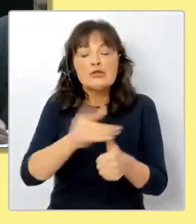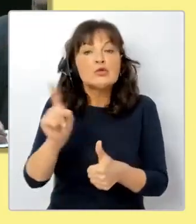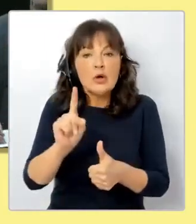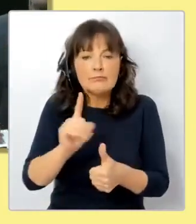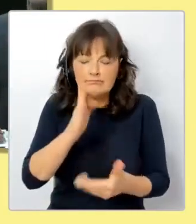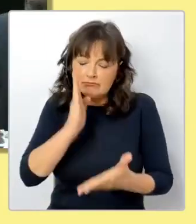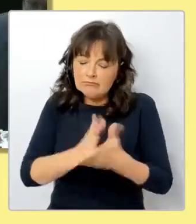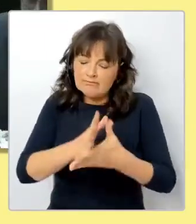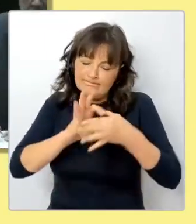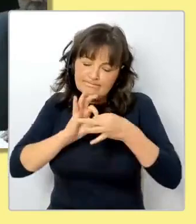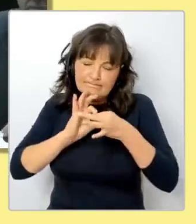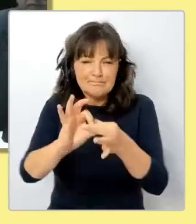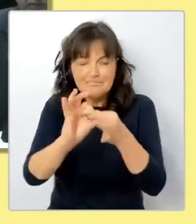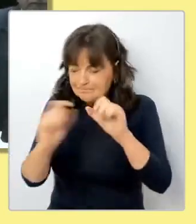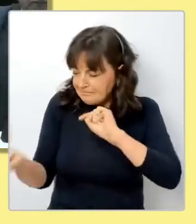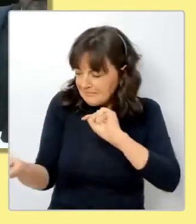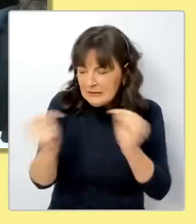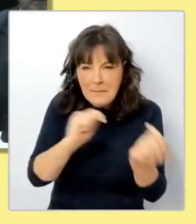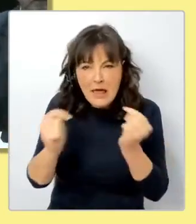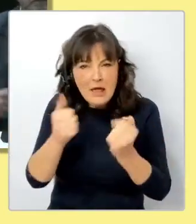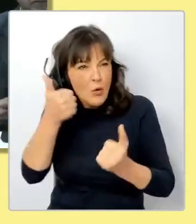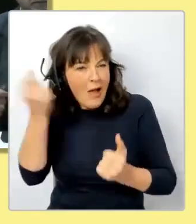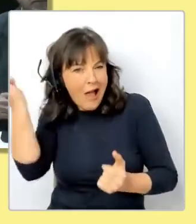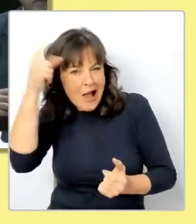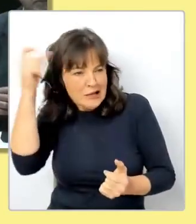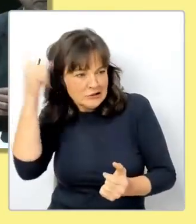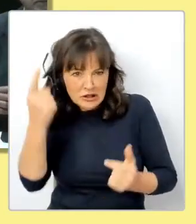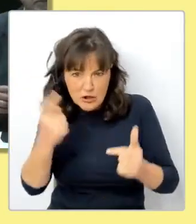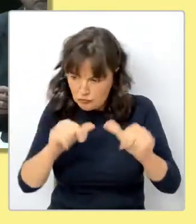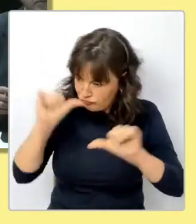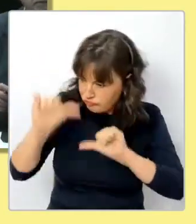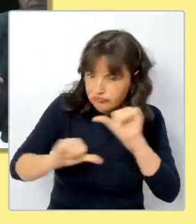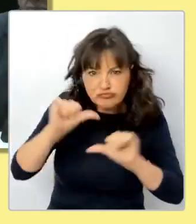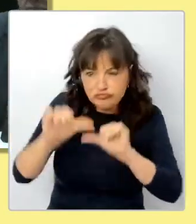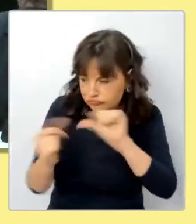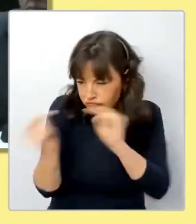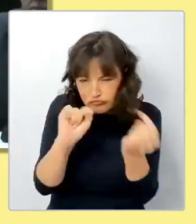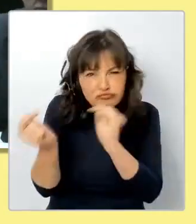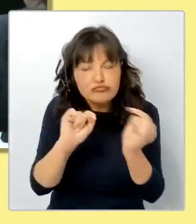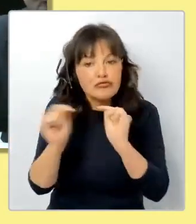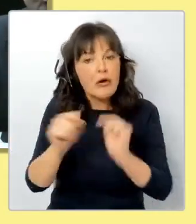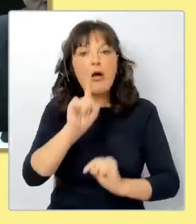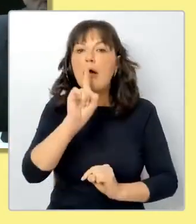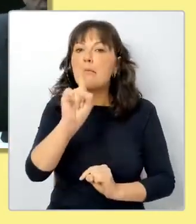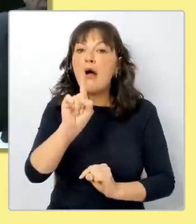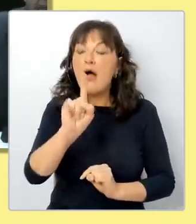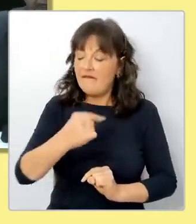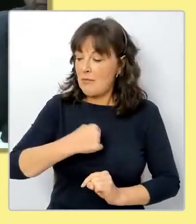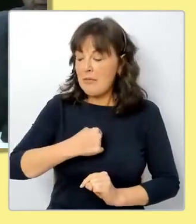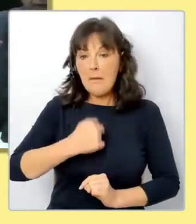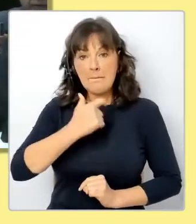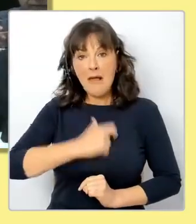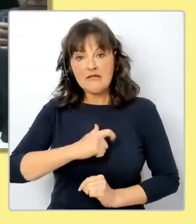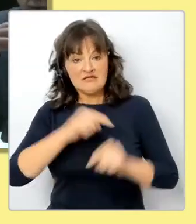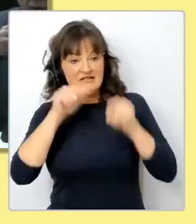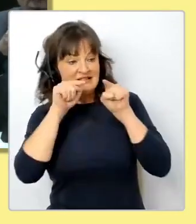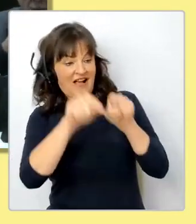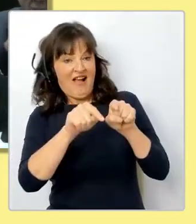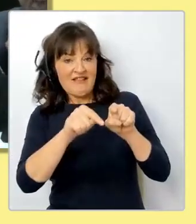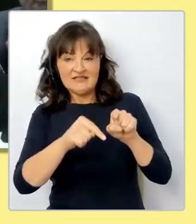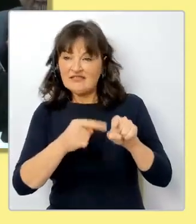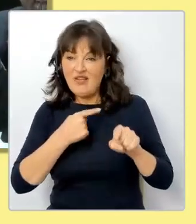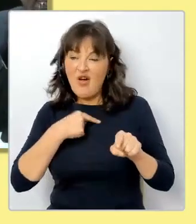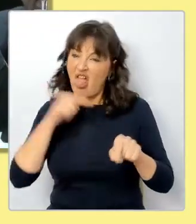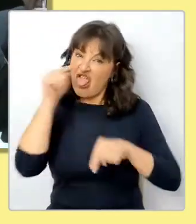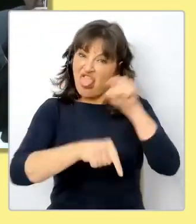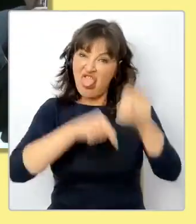and debating good ideas quite robustly, but for me, there'll not be any personal attacks, there'll not be any mudslinging, because the only people